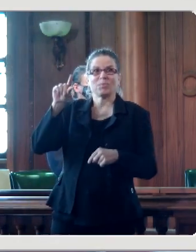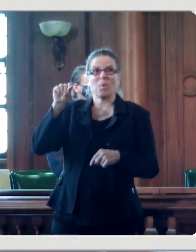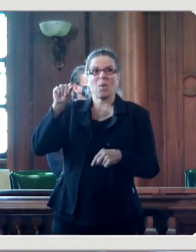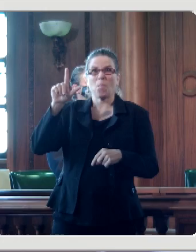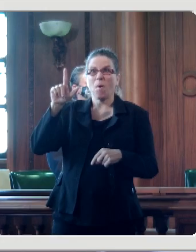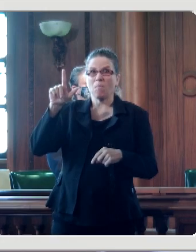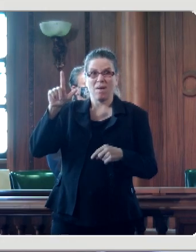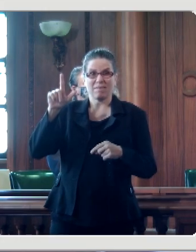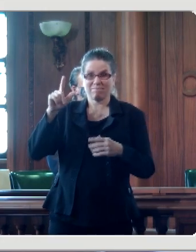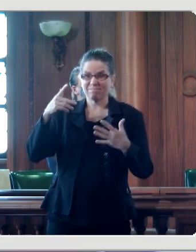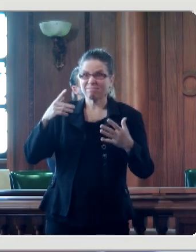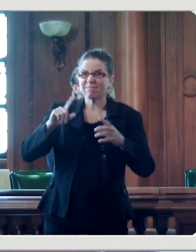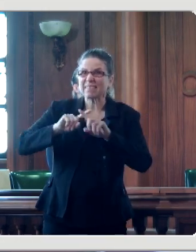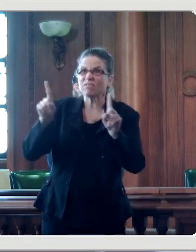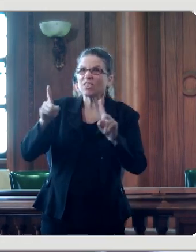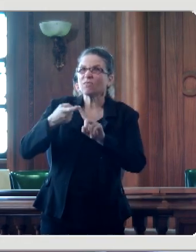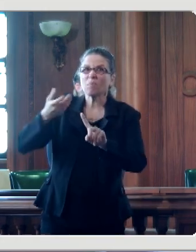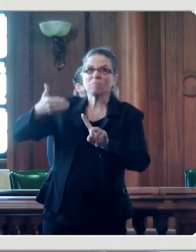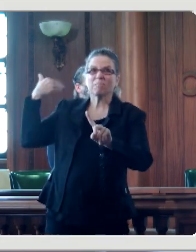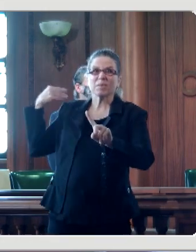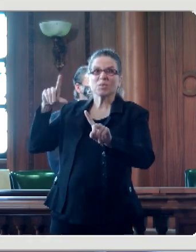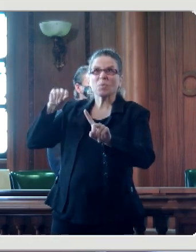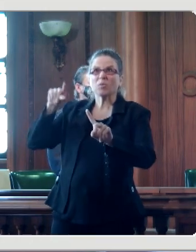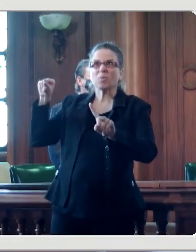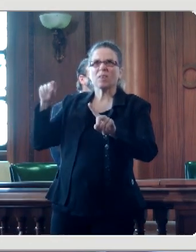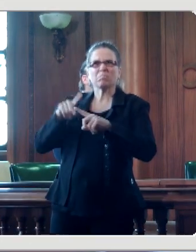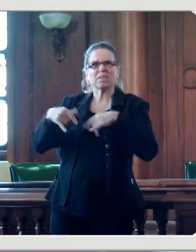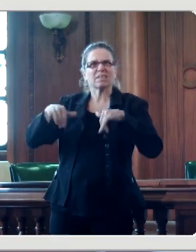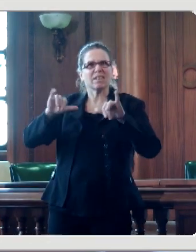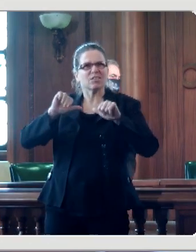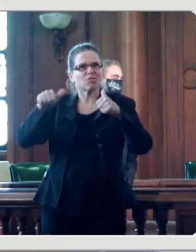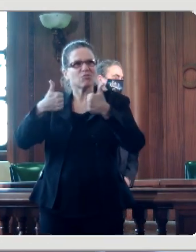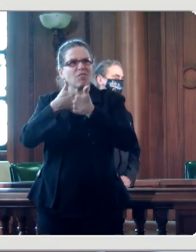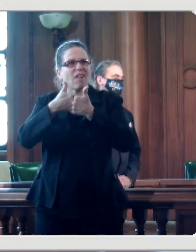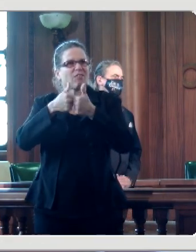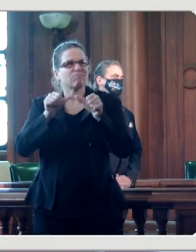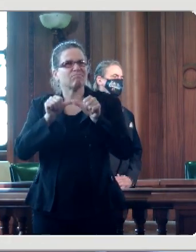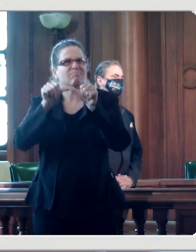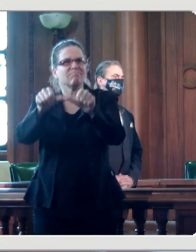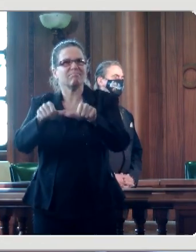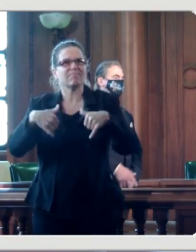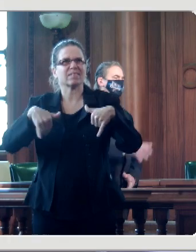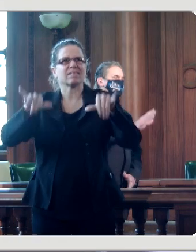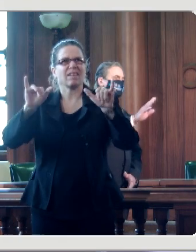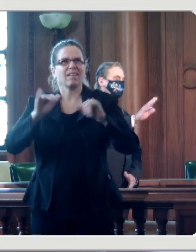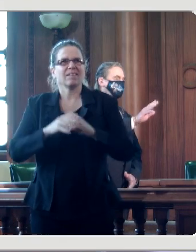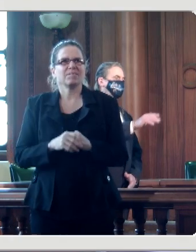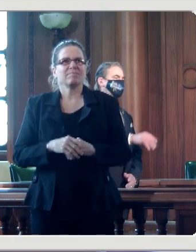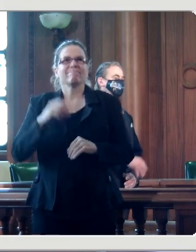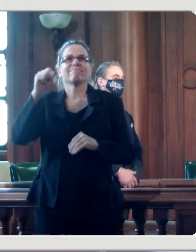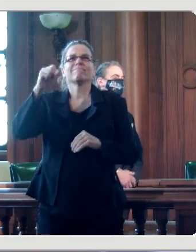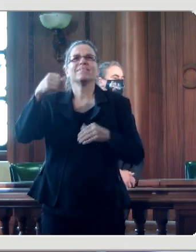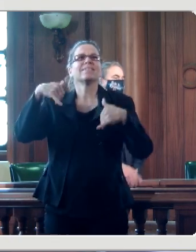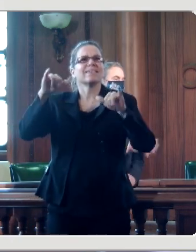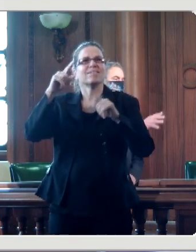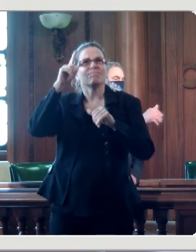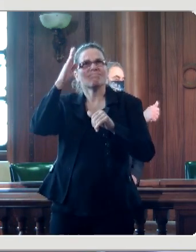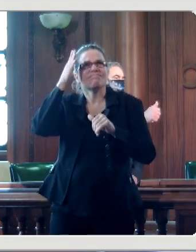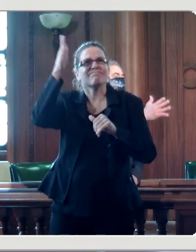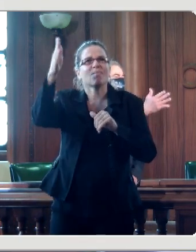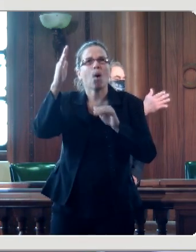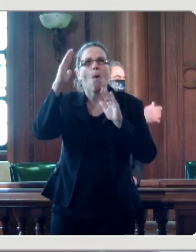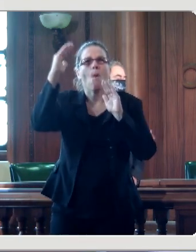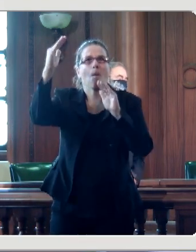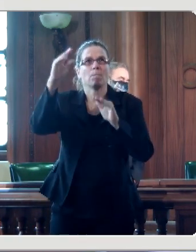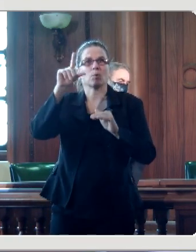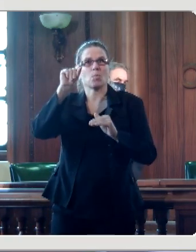of the same challenges that we had in 2020, but our hope is that 2021,